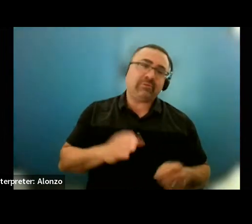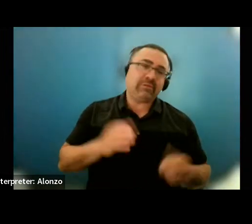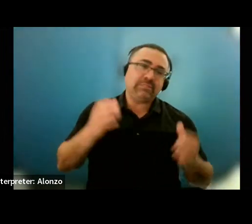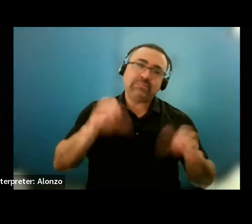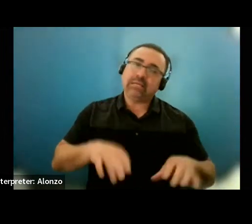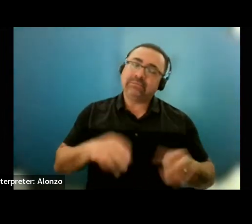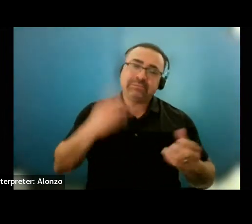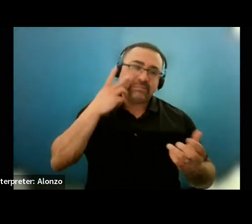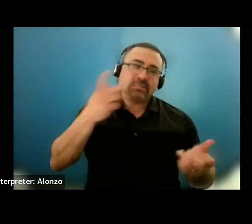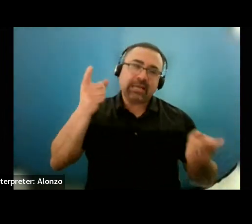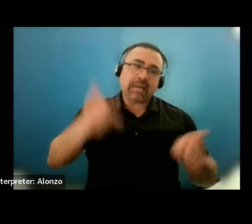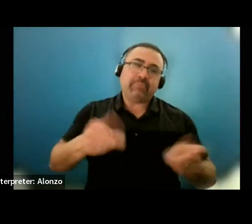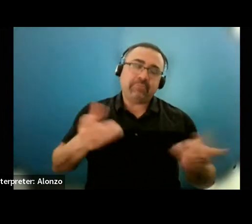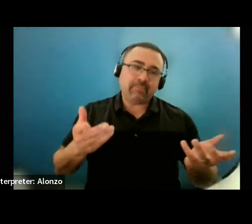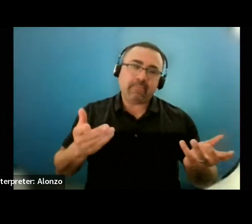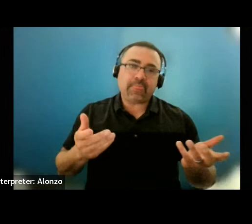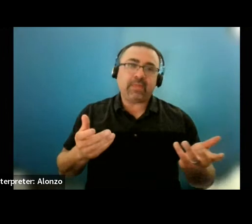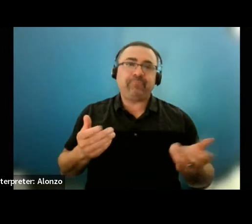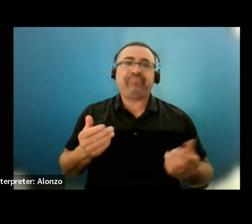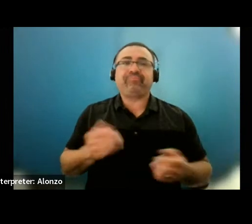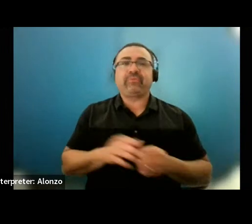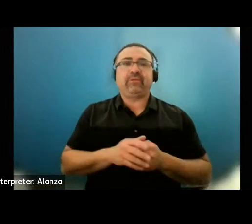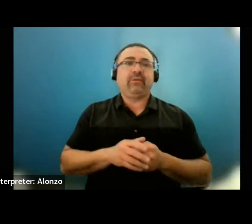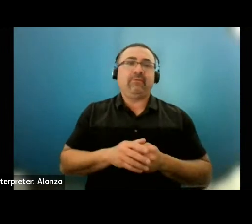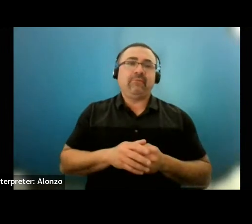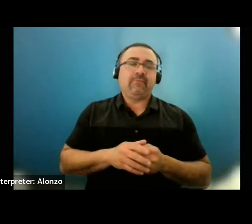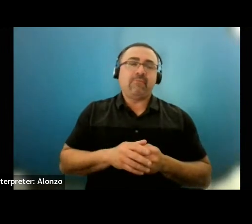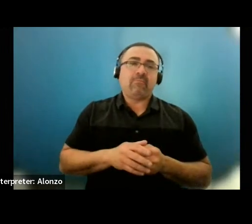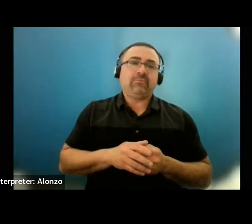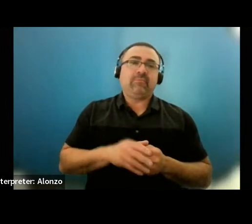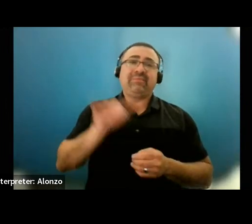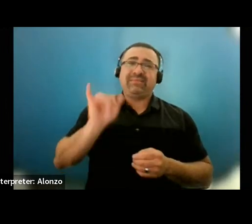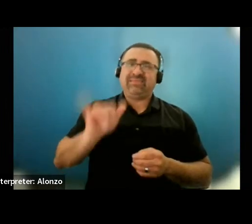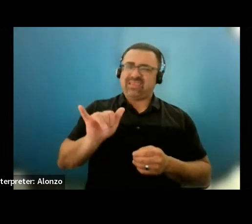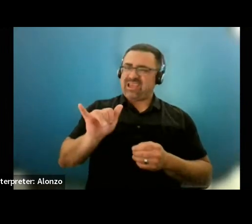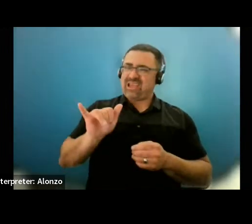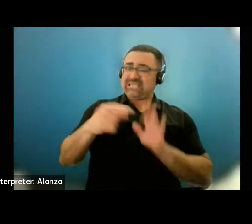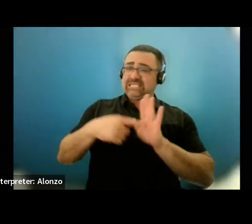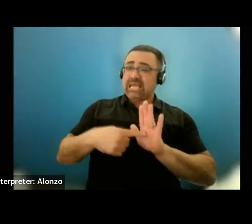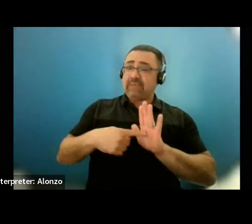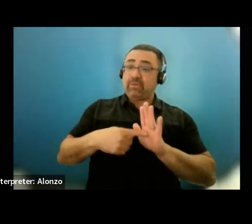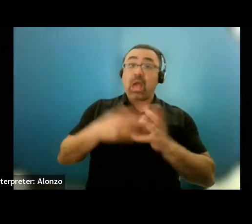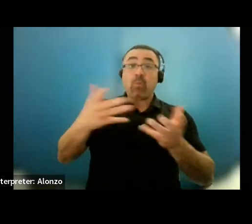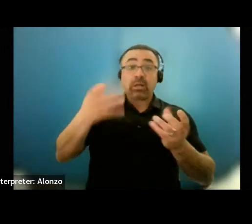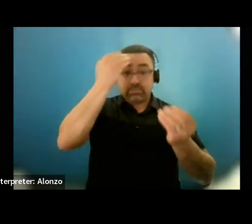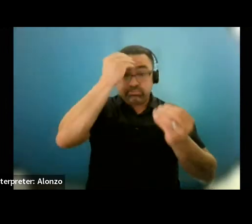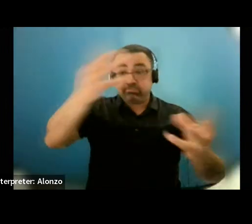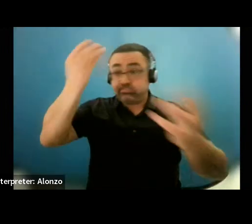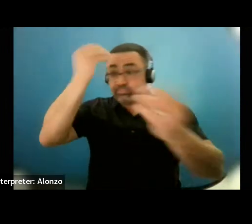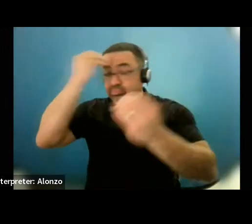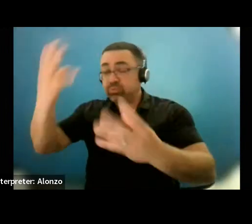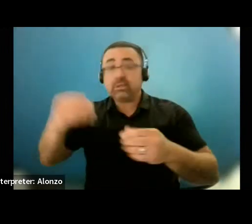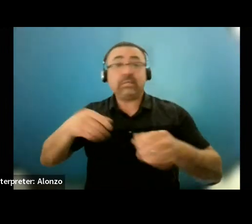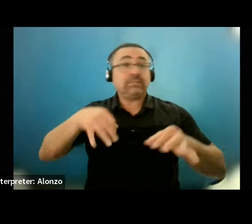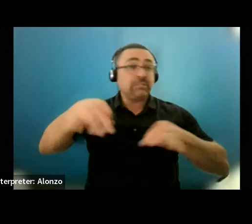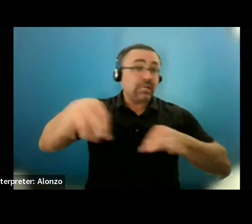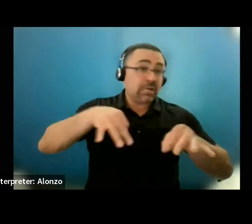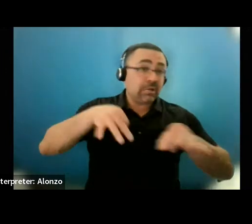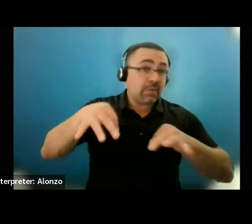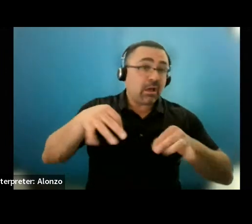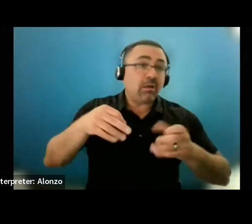see that. And that's the kind of examples I want to give. I want to talk about